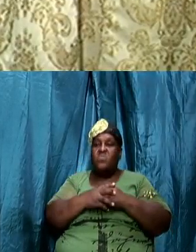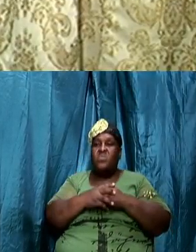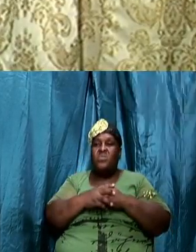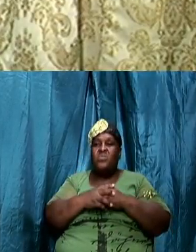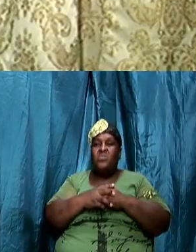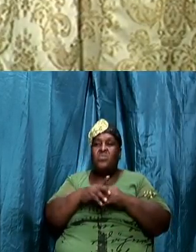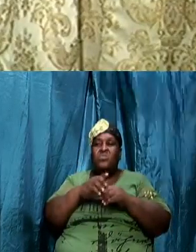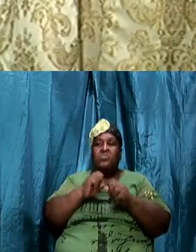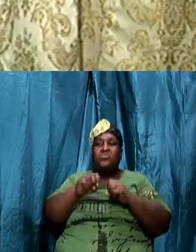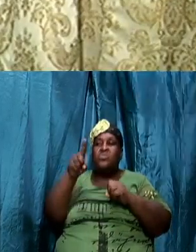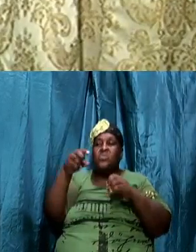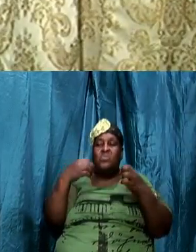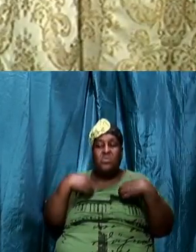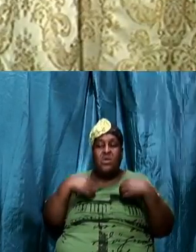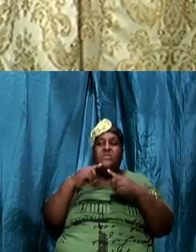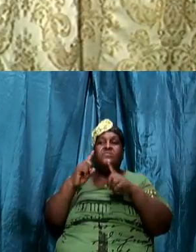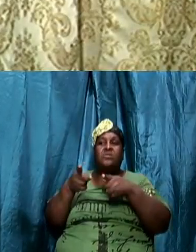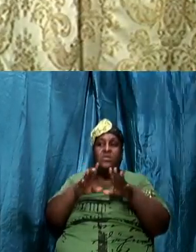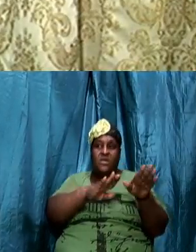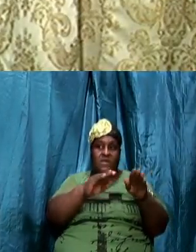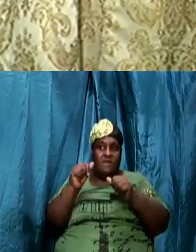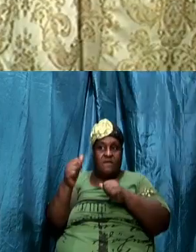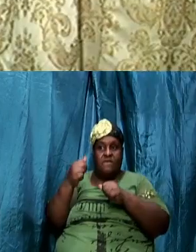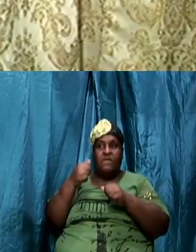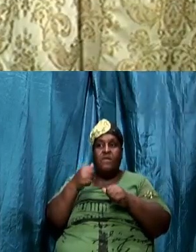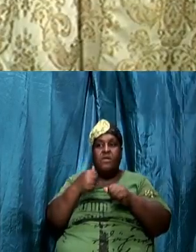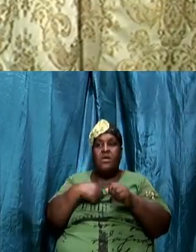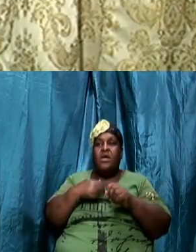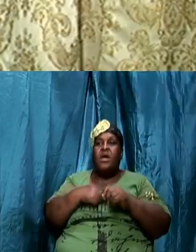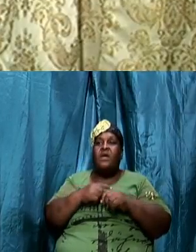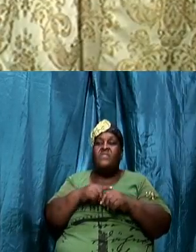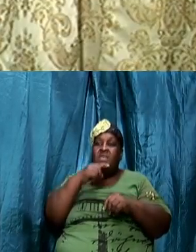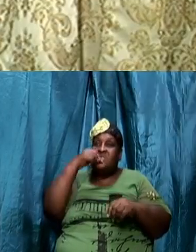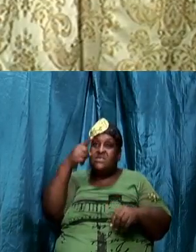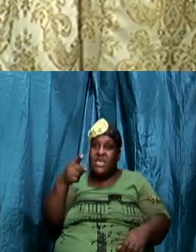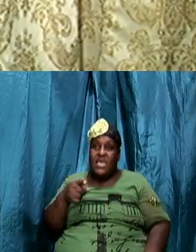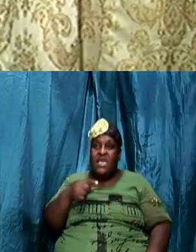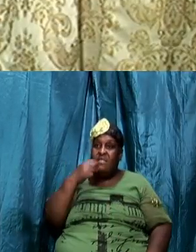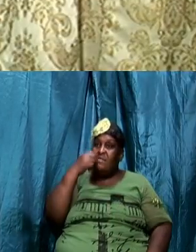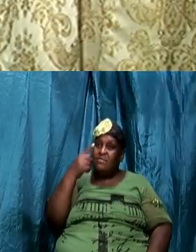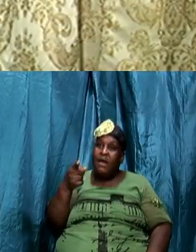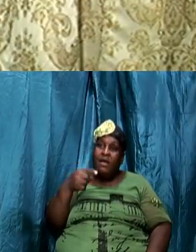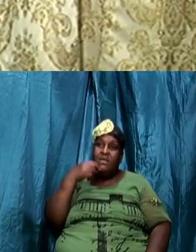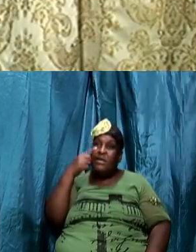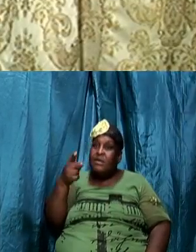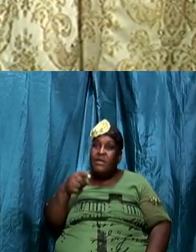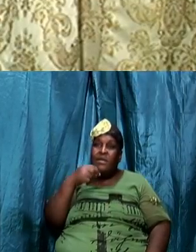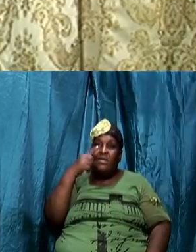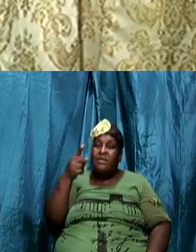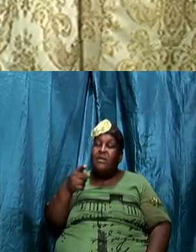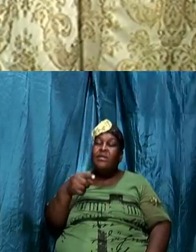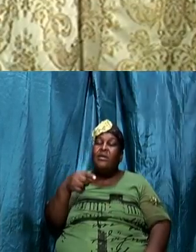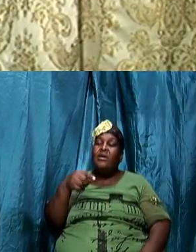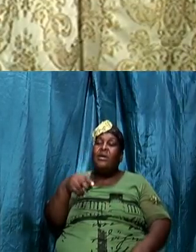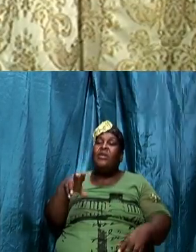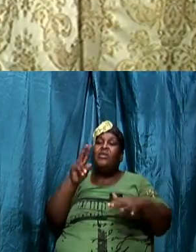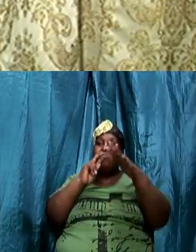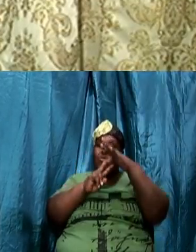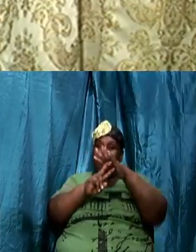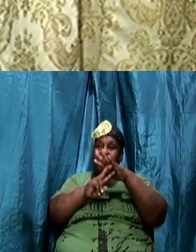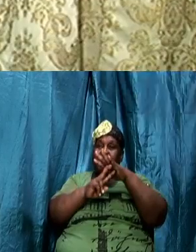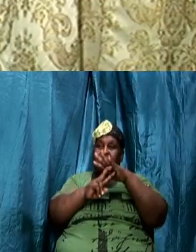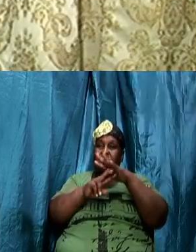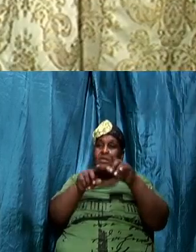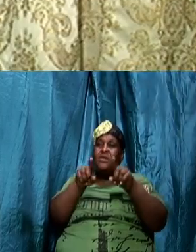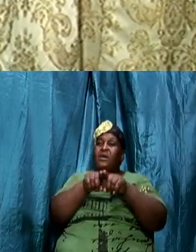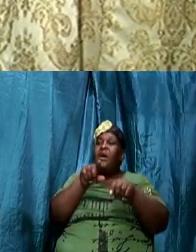So you have to go. And they persuaded the prophet Balaam. And Balaam said, look here, as the Lord